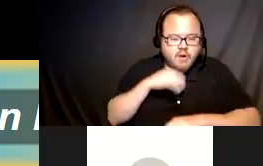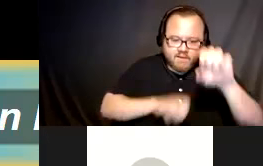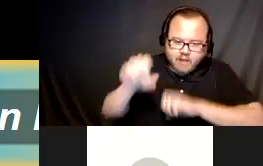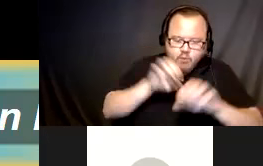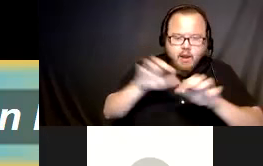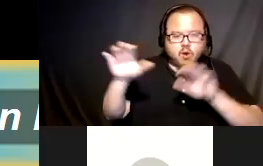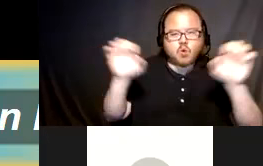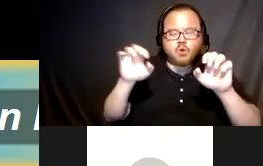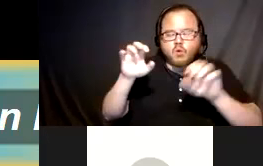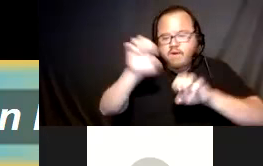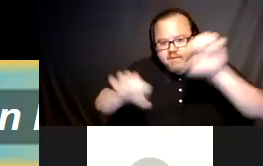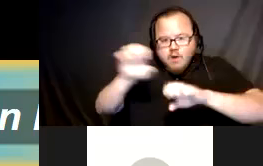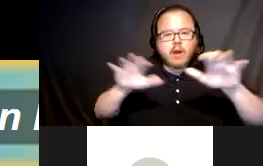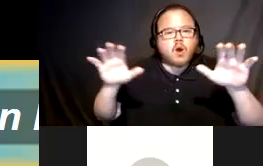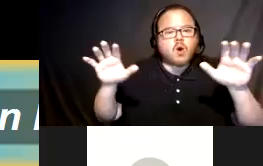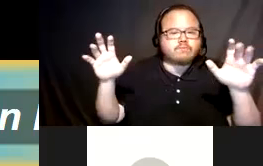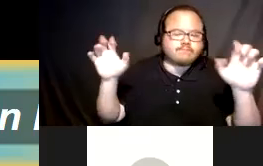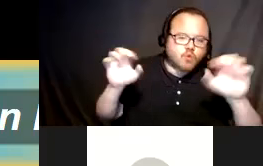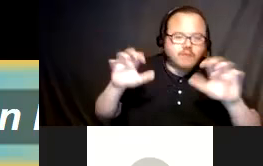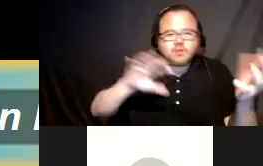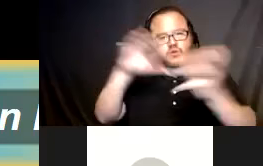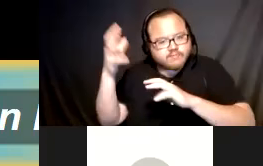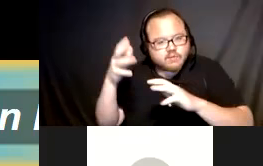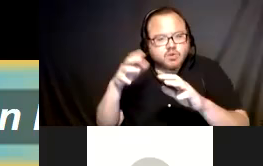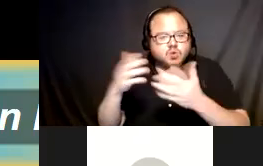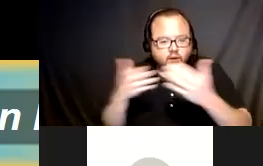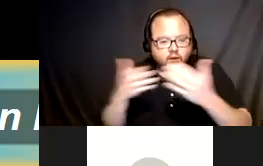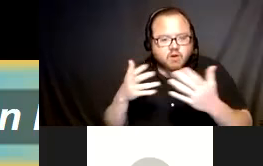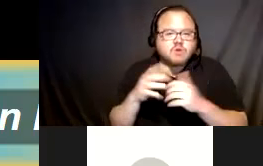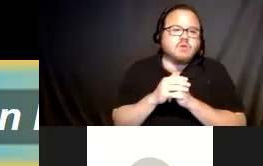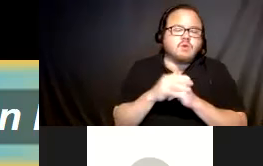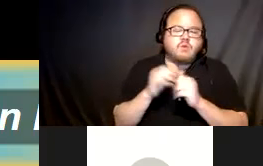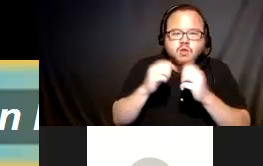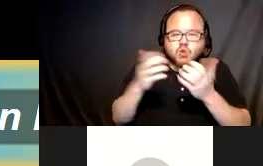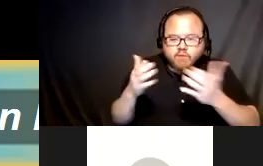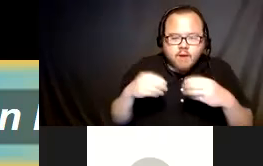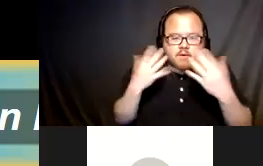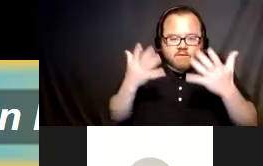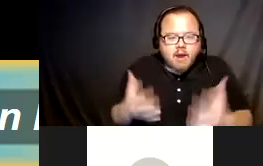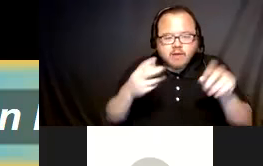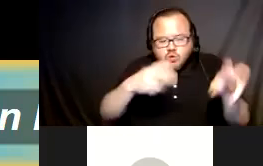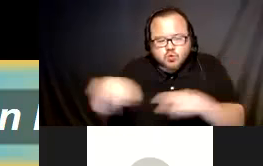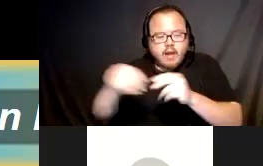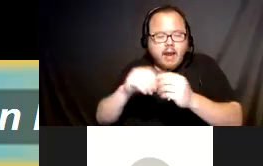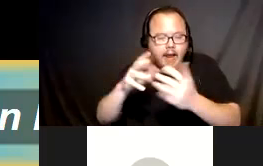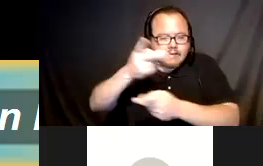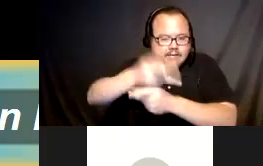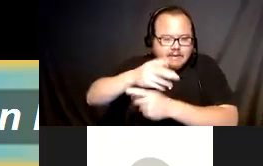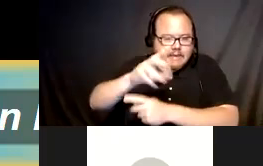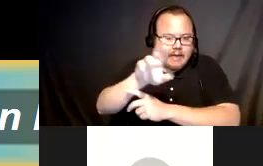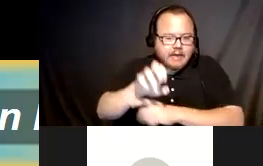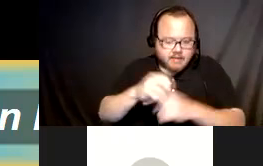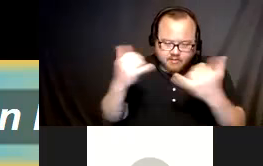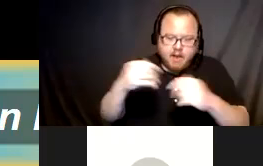identified gaps by developing a flyer to assist service providers with transitions in care. That is currently